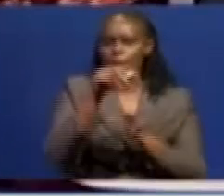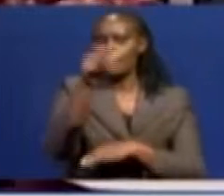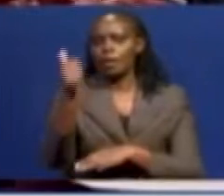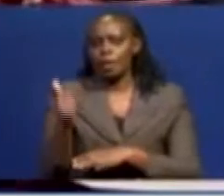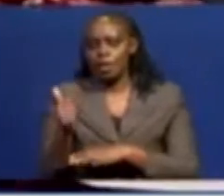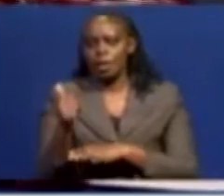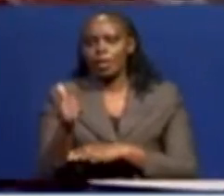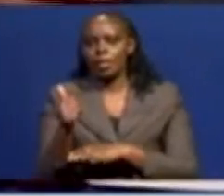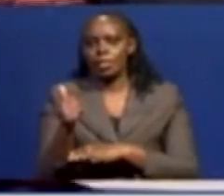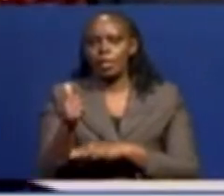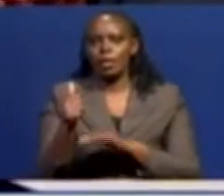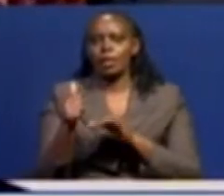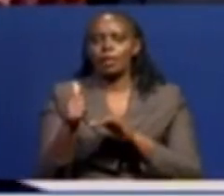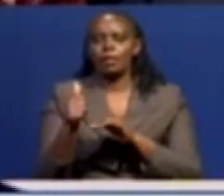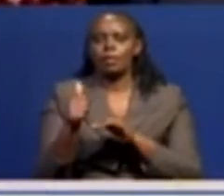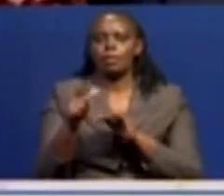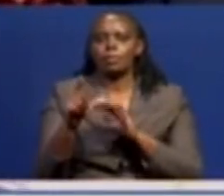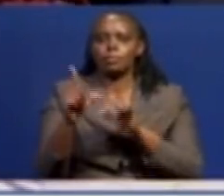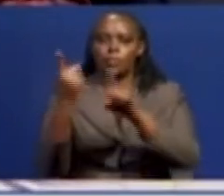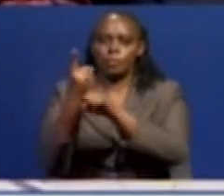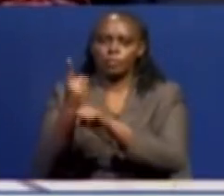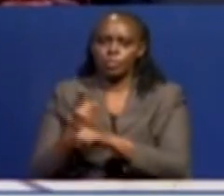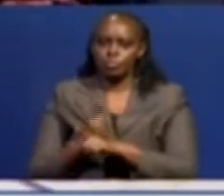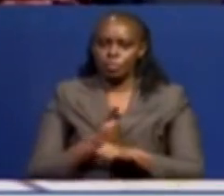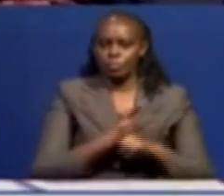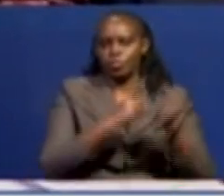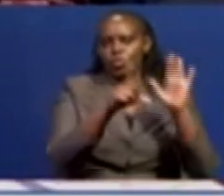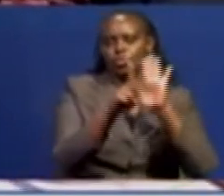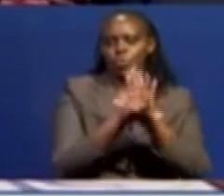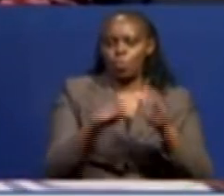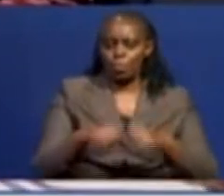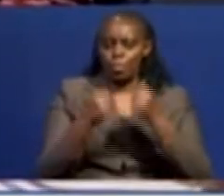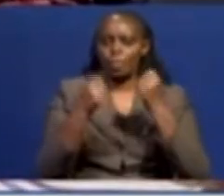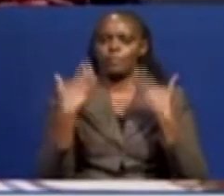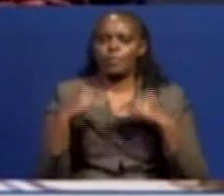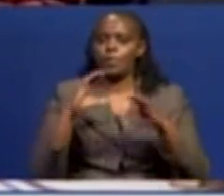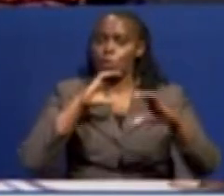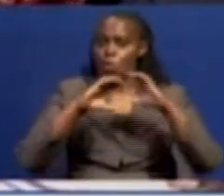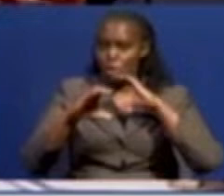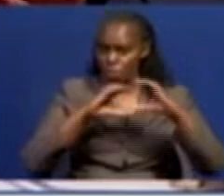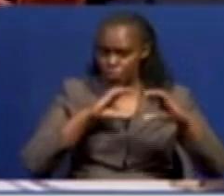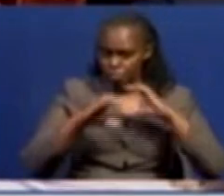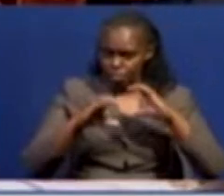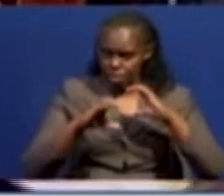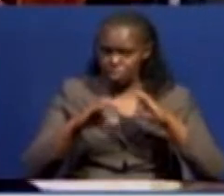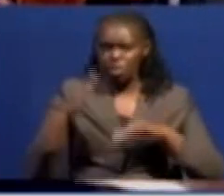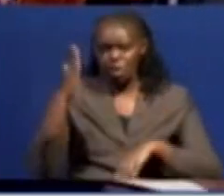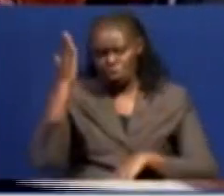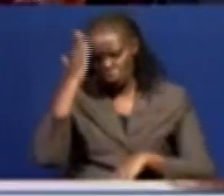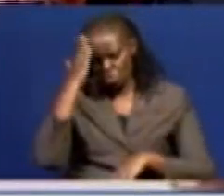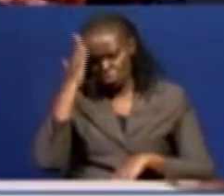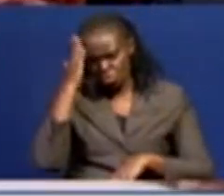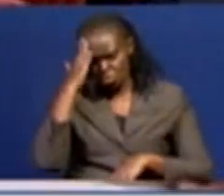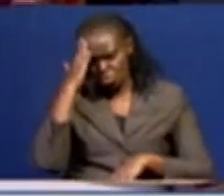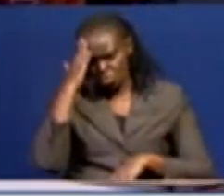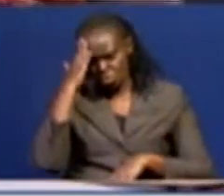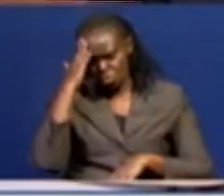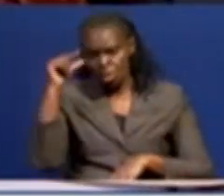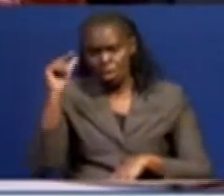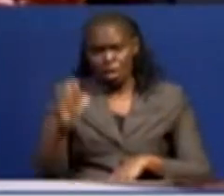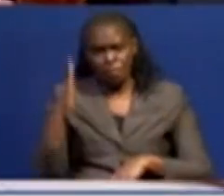Constitution and other statutory laws. Was this communication ever made known to the